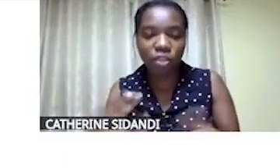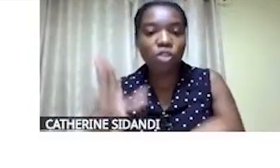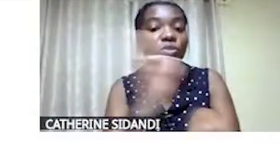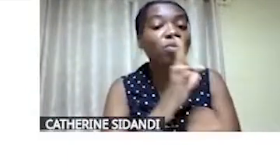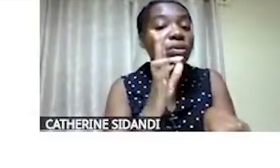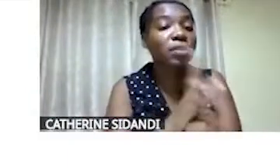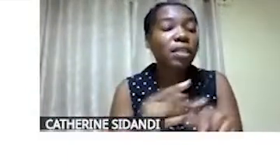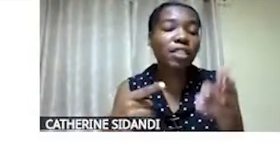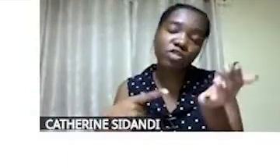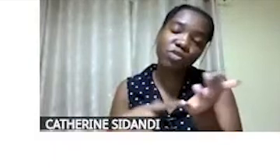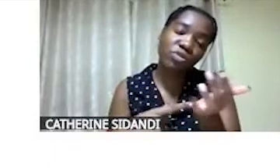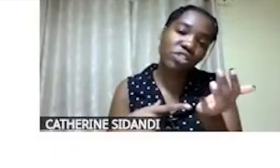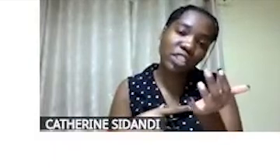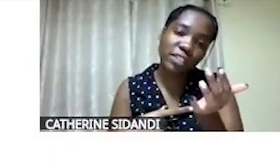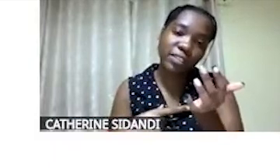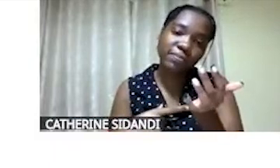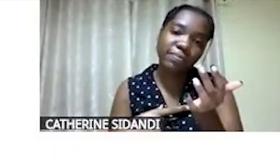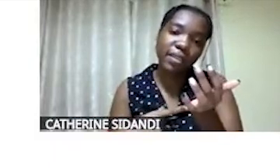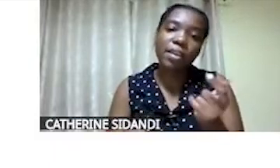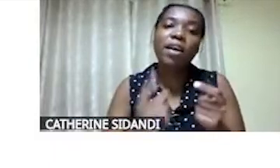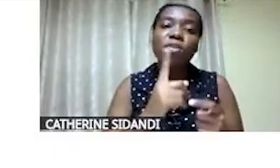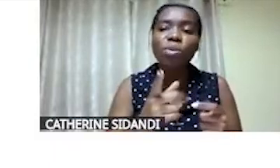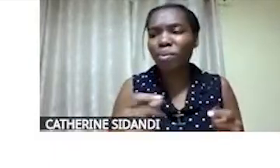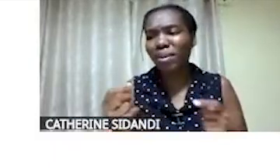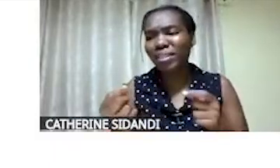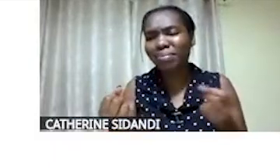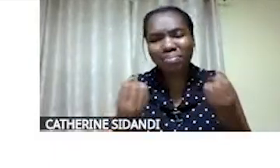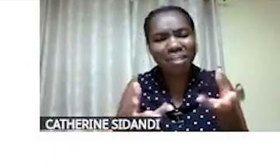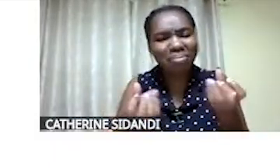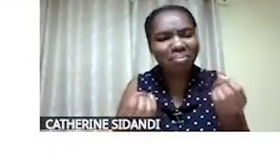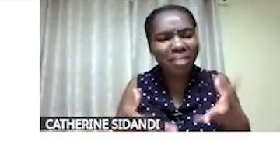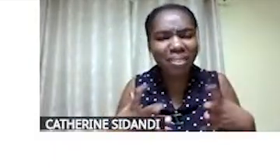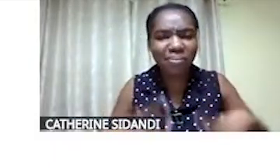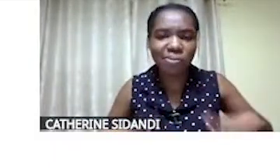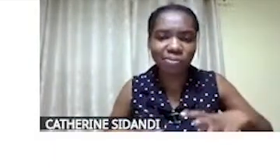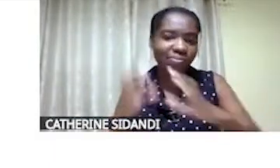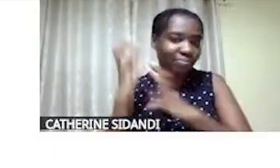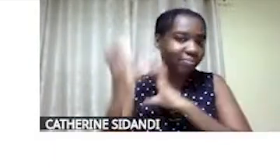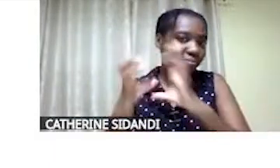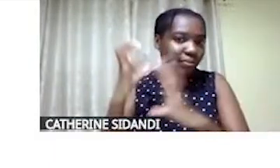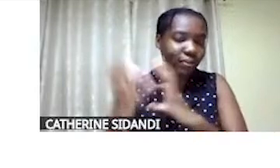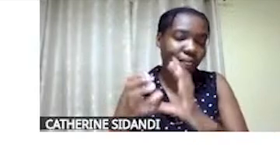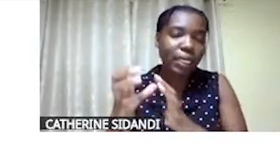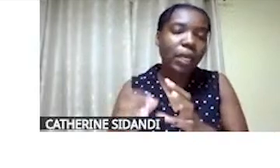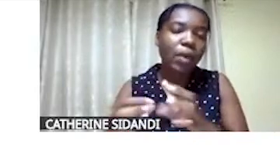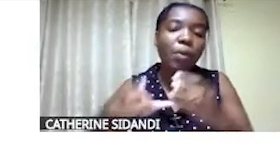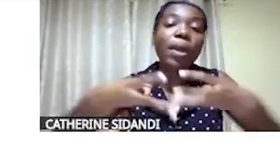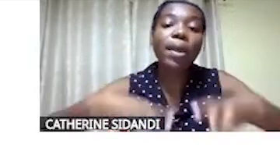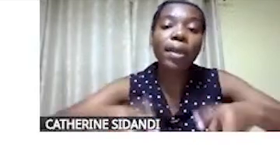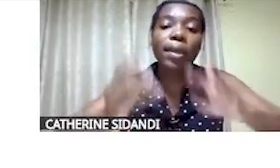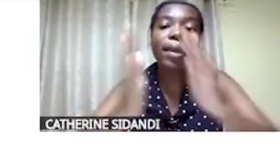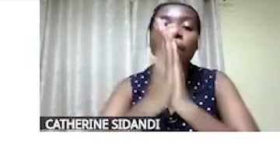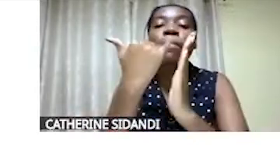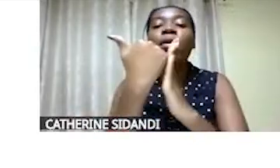of the times people confuse strategy with a plan. This is something that I've seen going